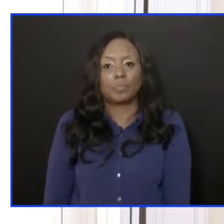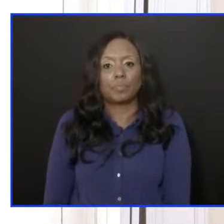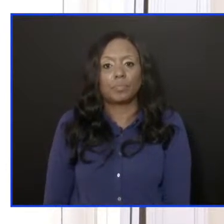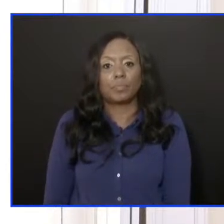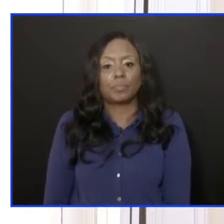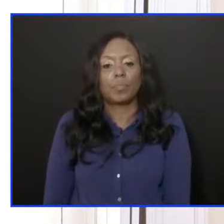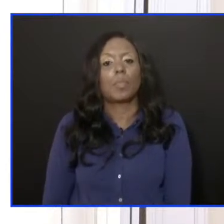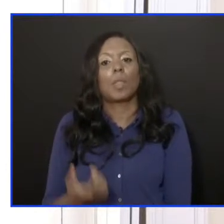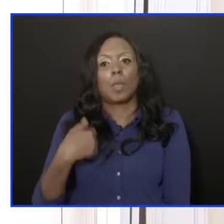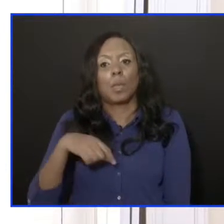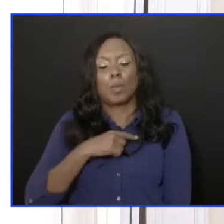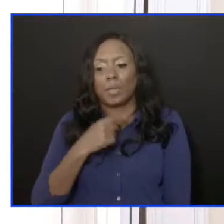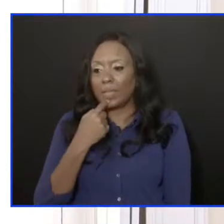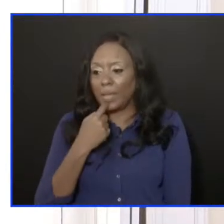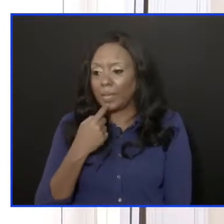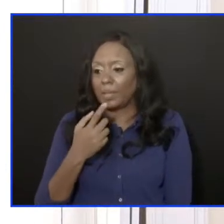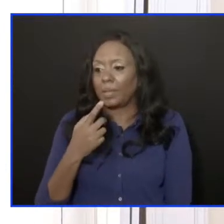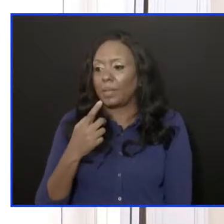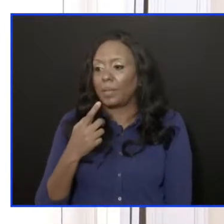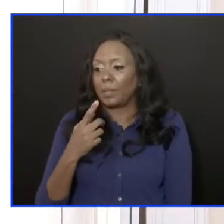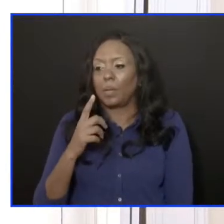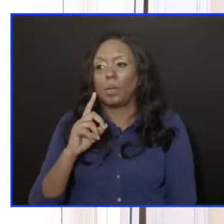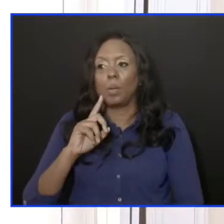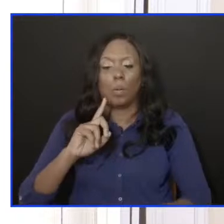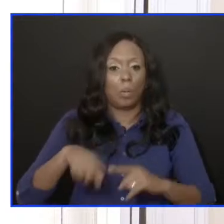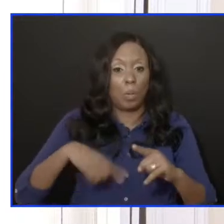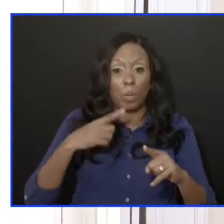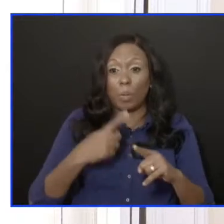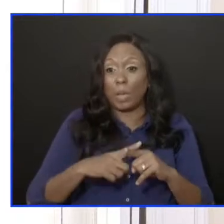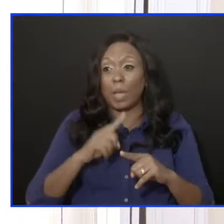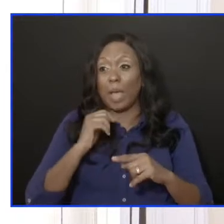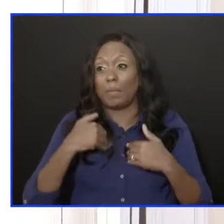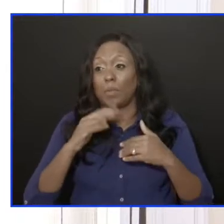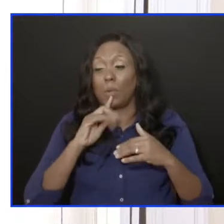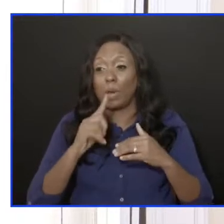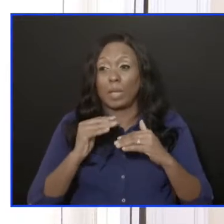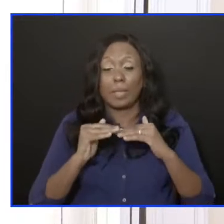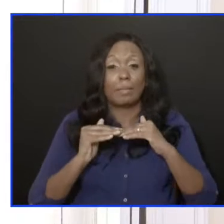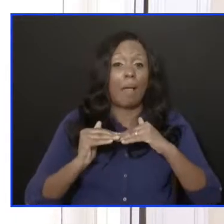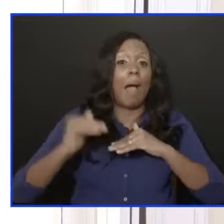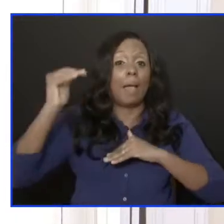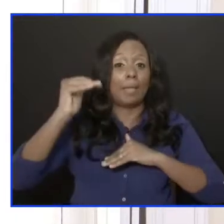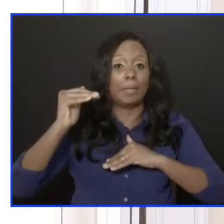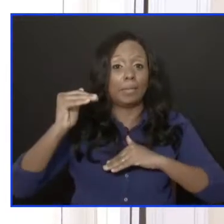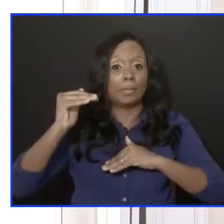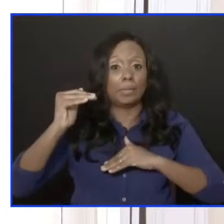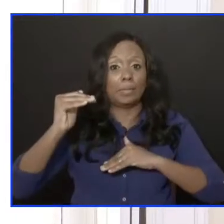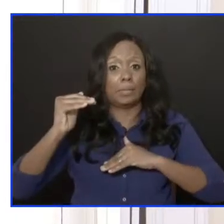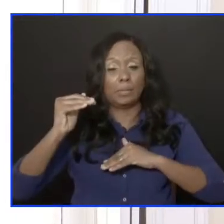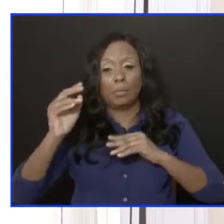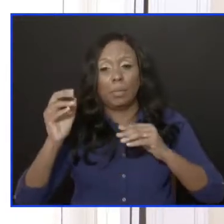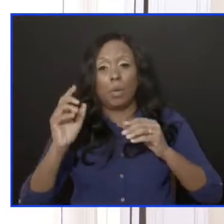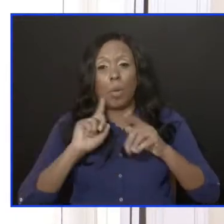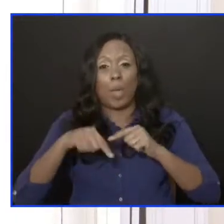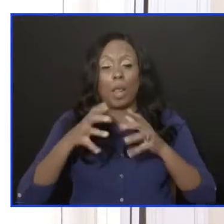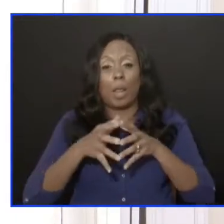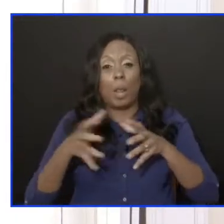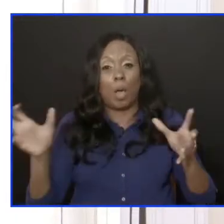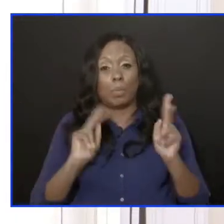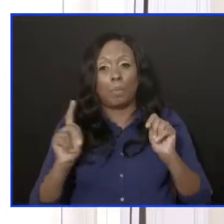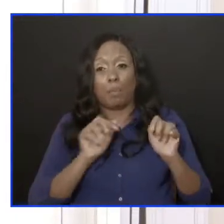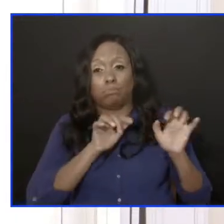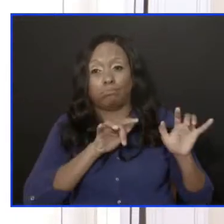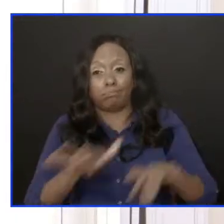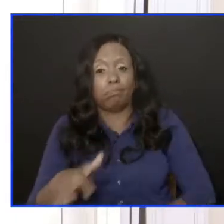a point where we were at 2 out of 3 or 3 out of 4, we would start to take different threshold decisions.